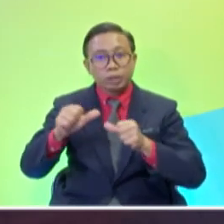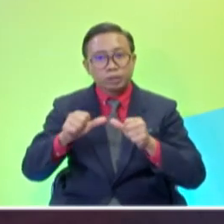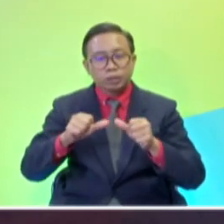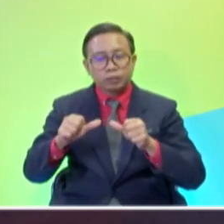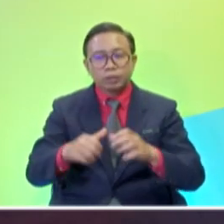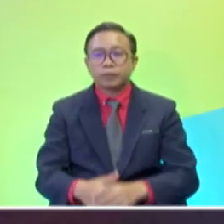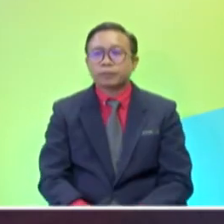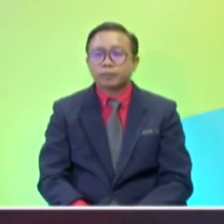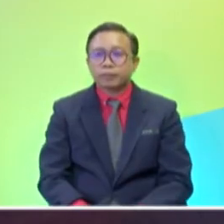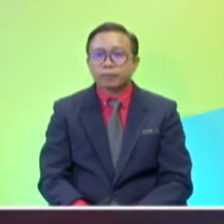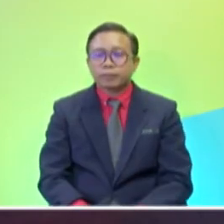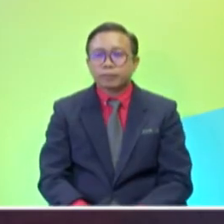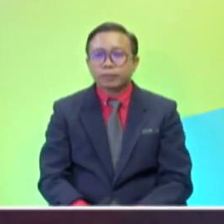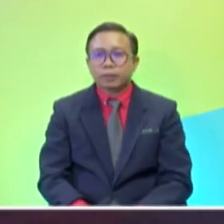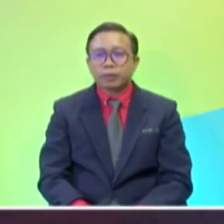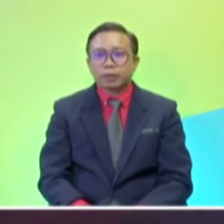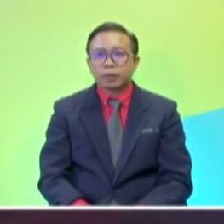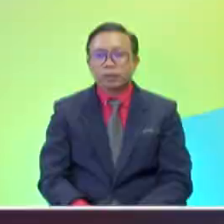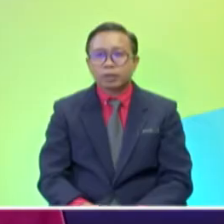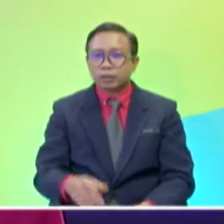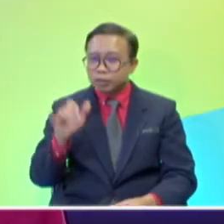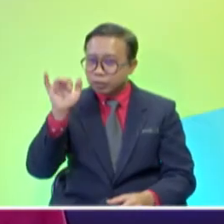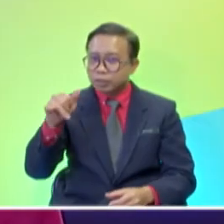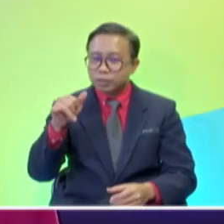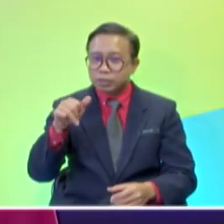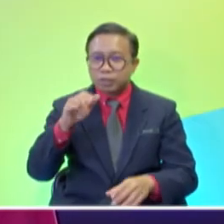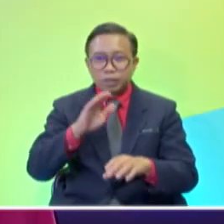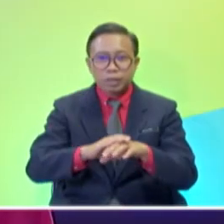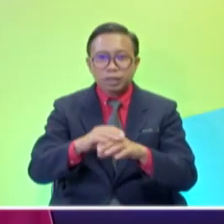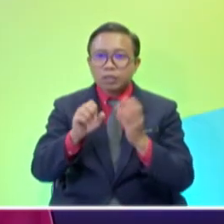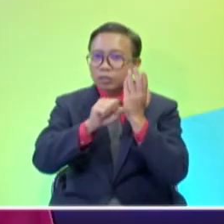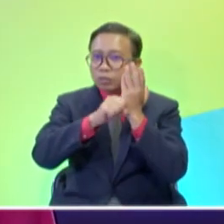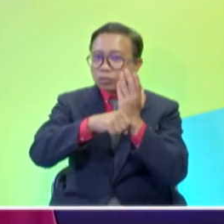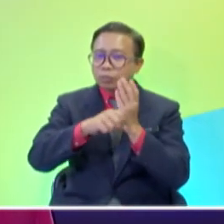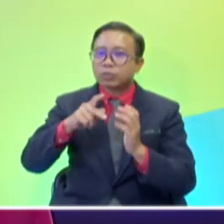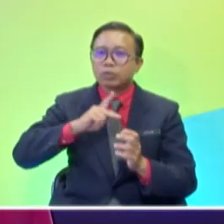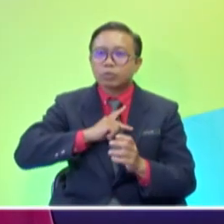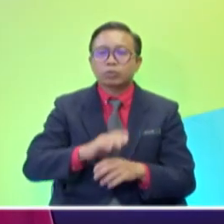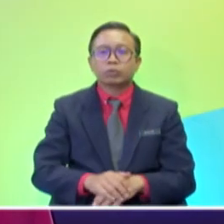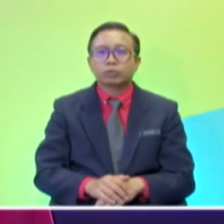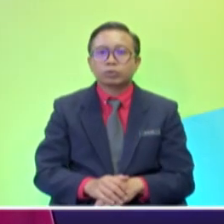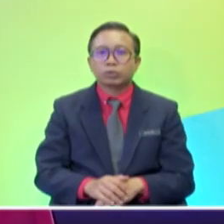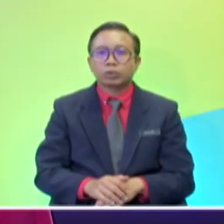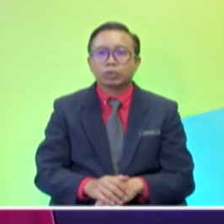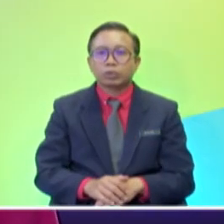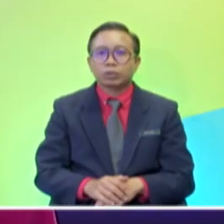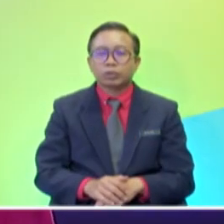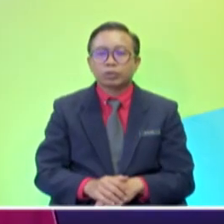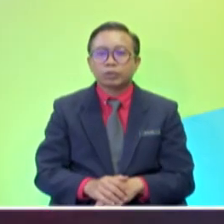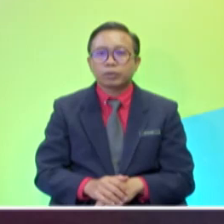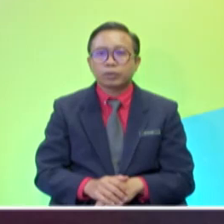or or resources? Definitely at Sumbaku. All right, as shown on